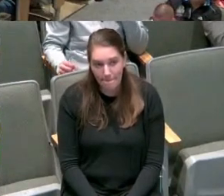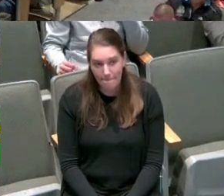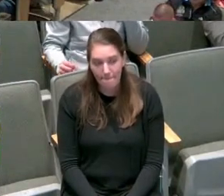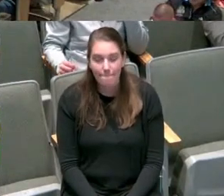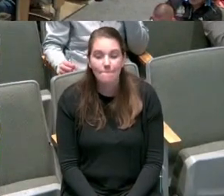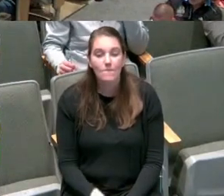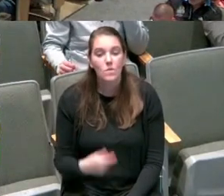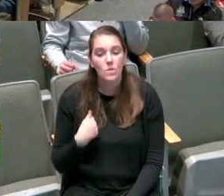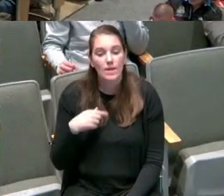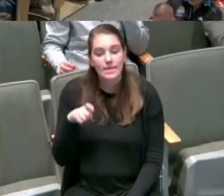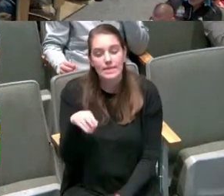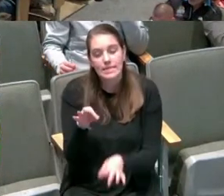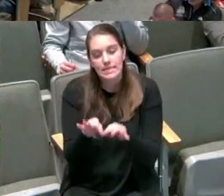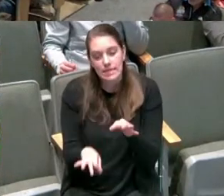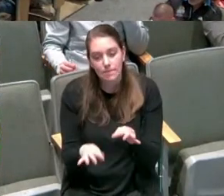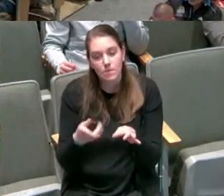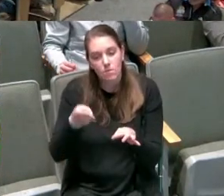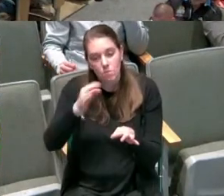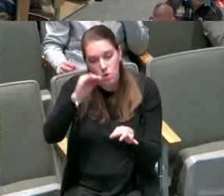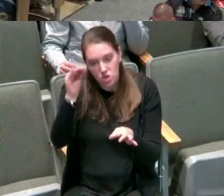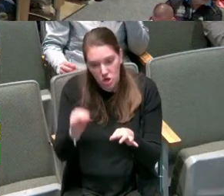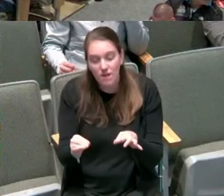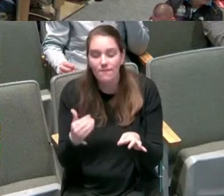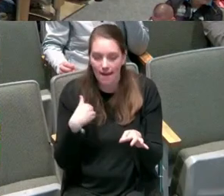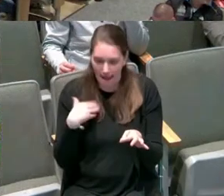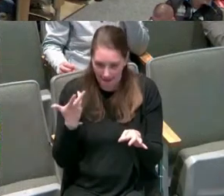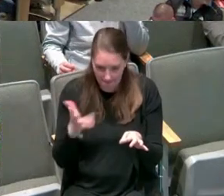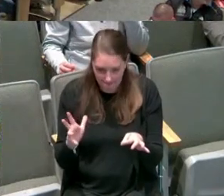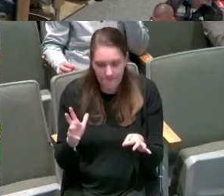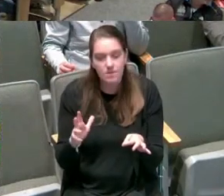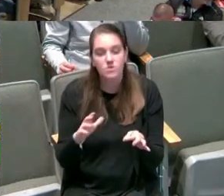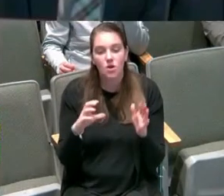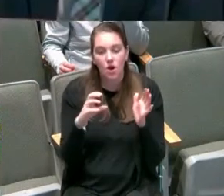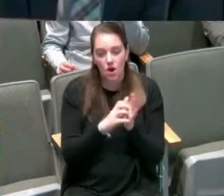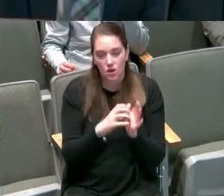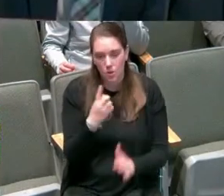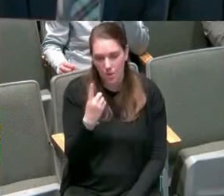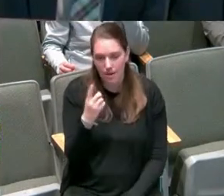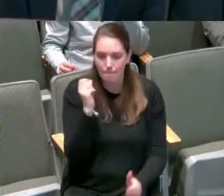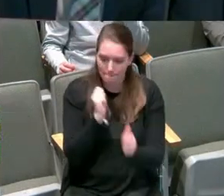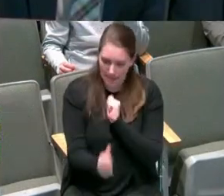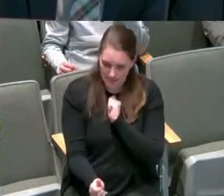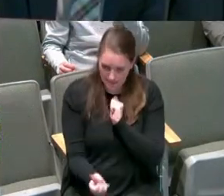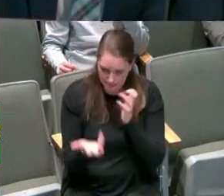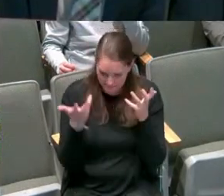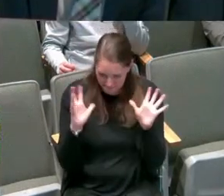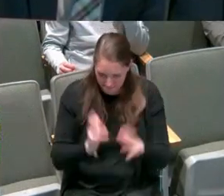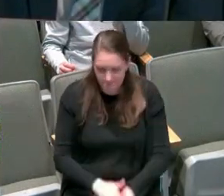we need a simple majority and we had that so um article one passes